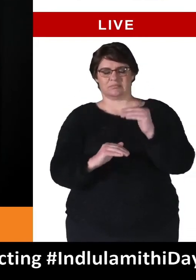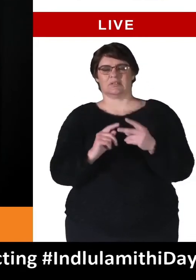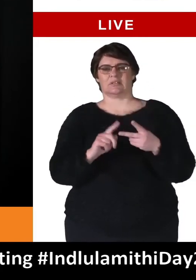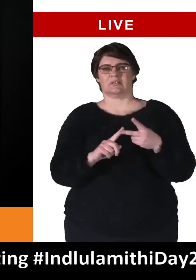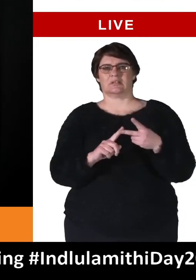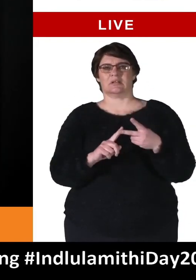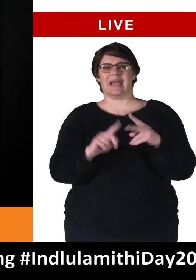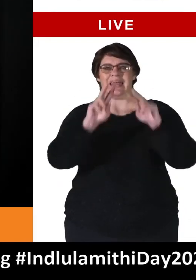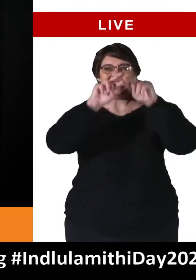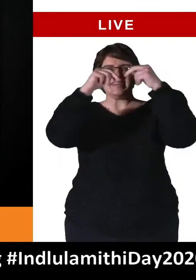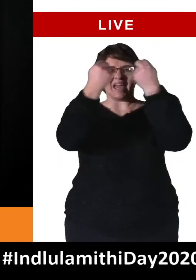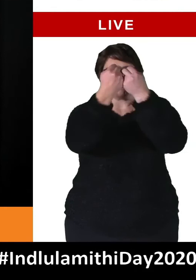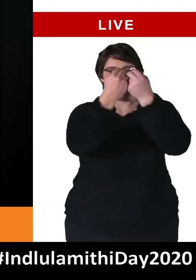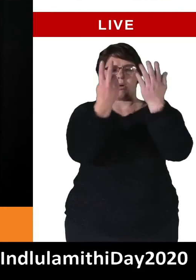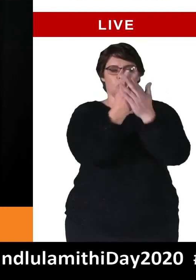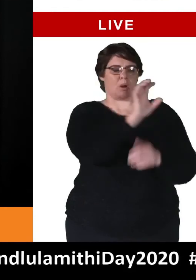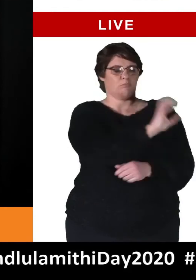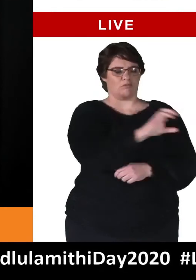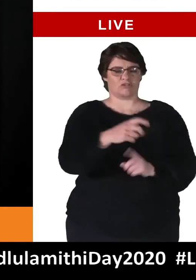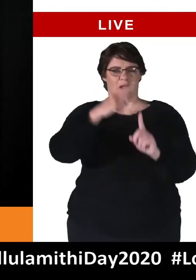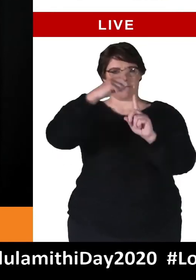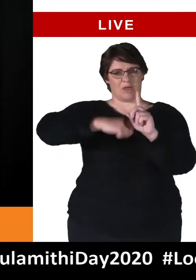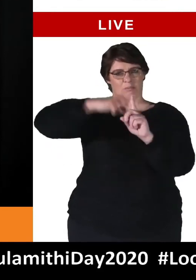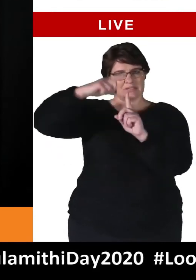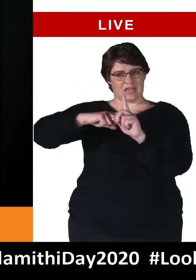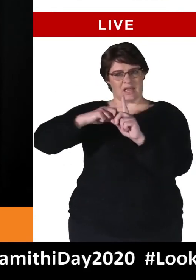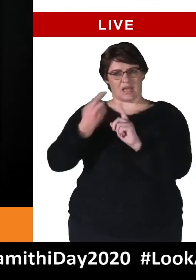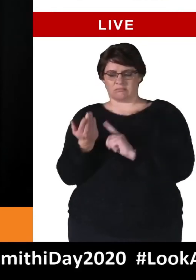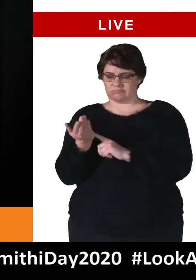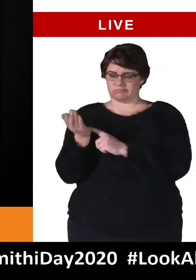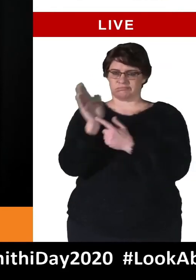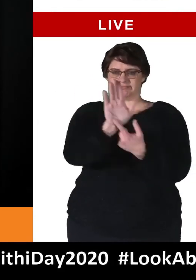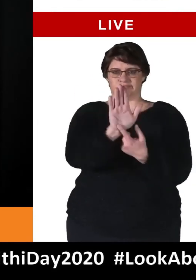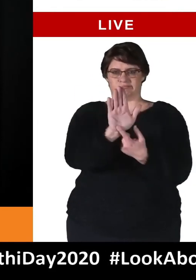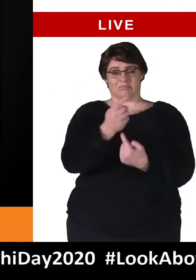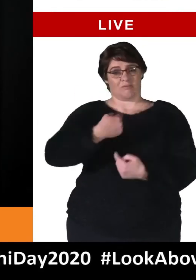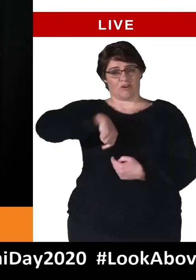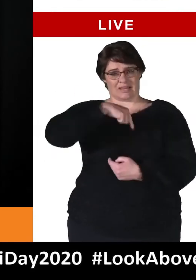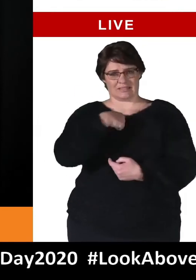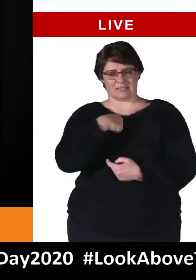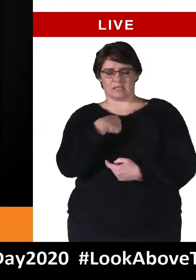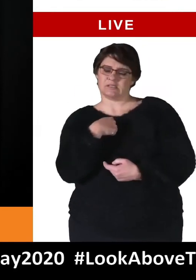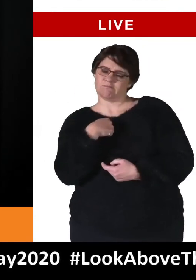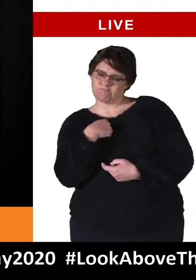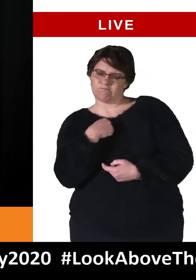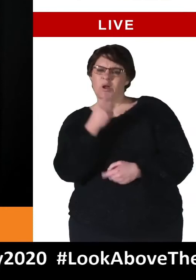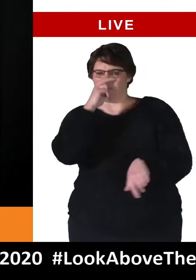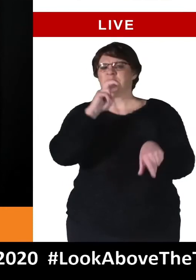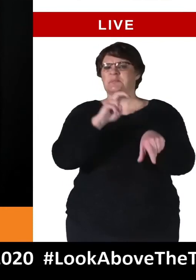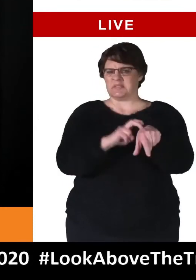and Provincial Barometer is putting before us a compelling case for